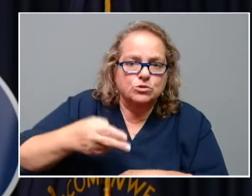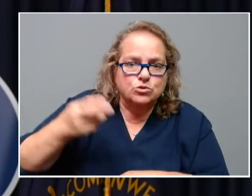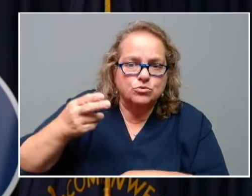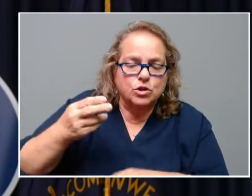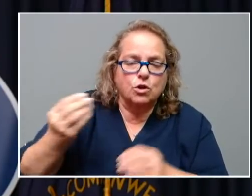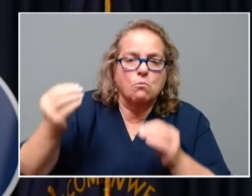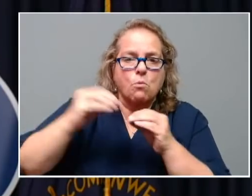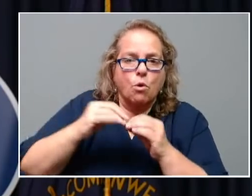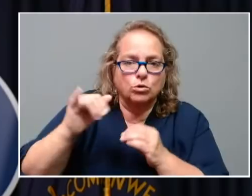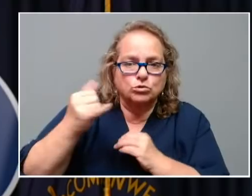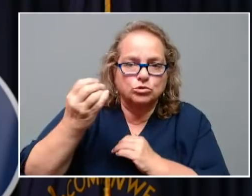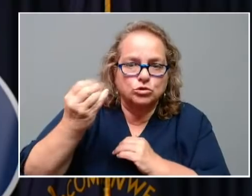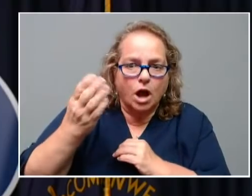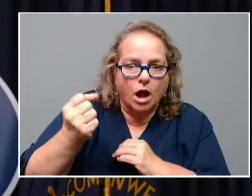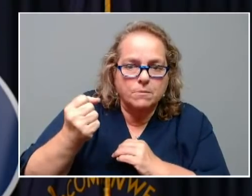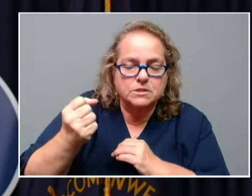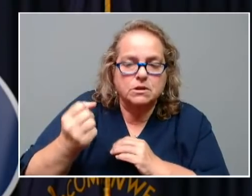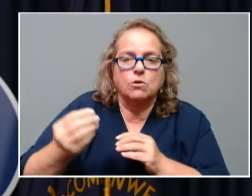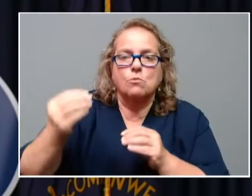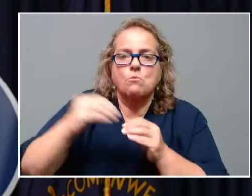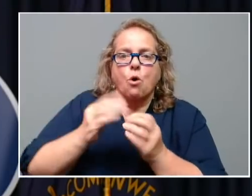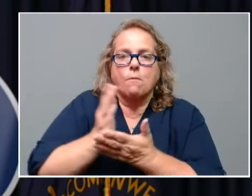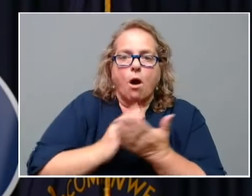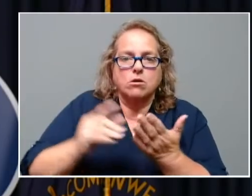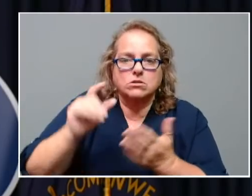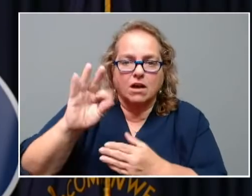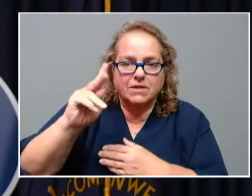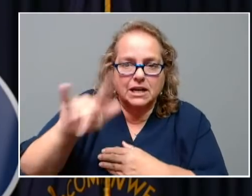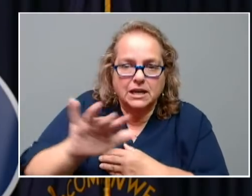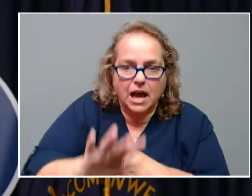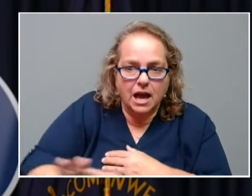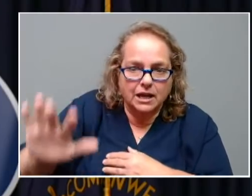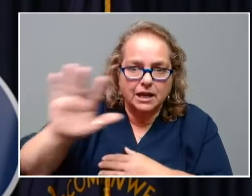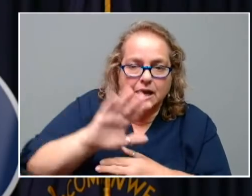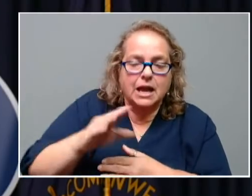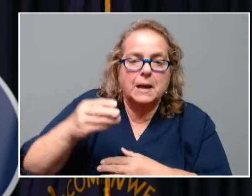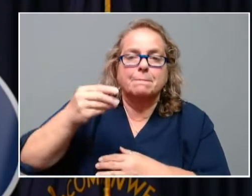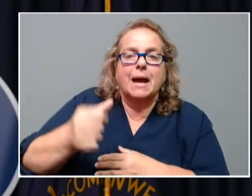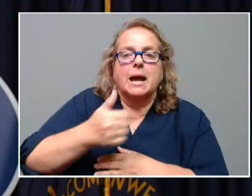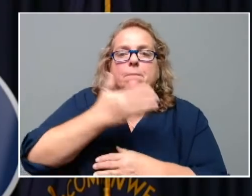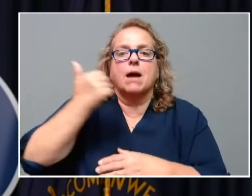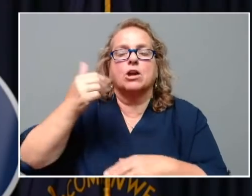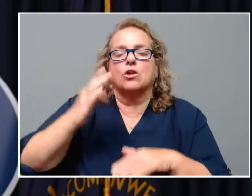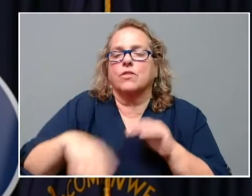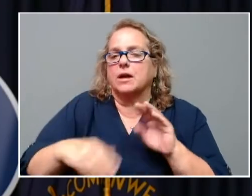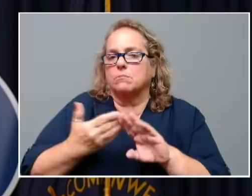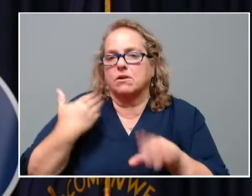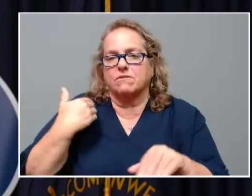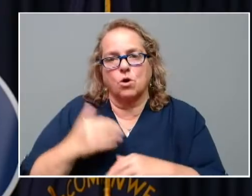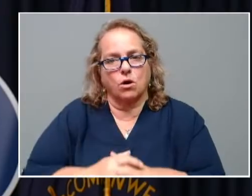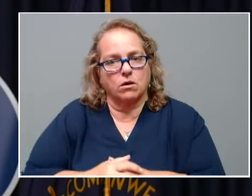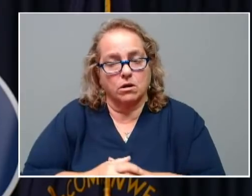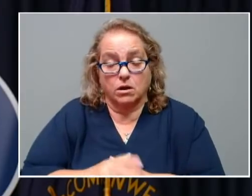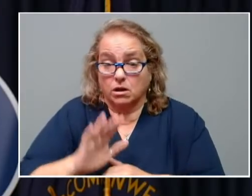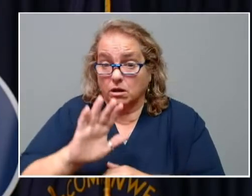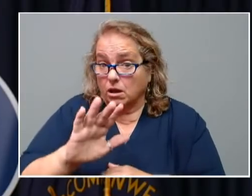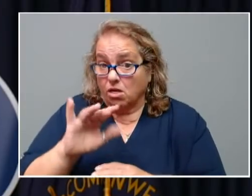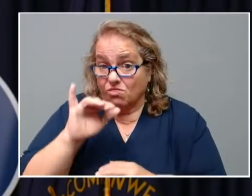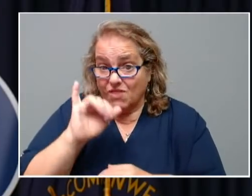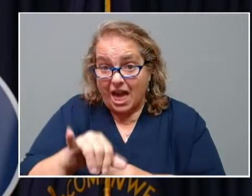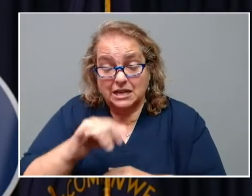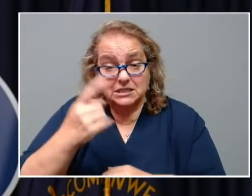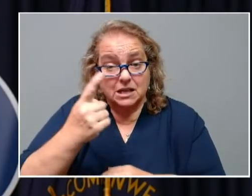jobs in more parts of Kentucky, paying better than they ever have before. Folks, that is something to be really